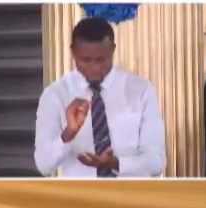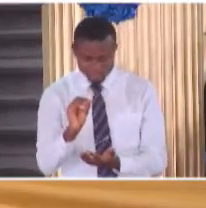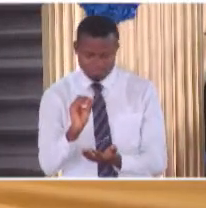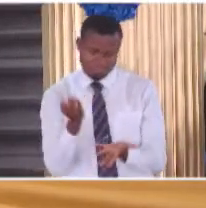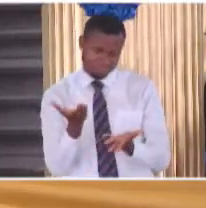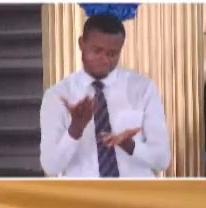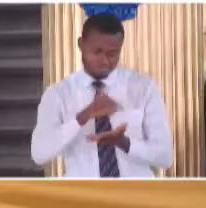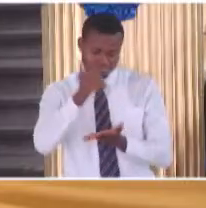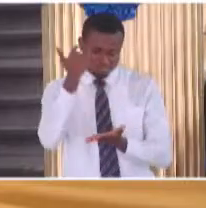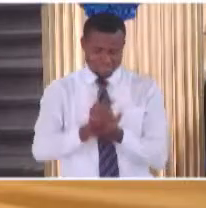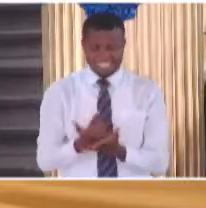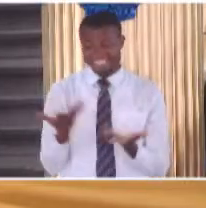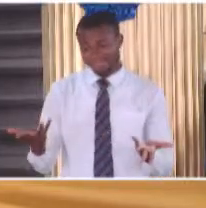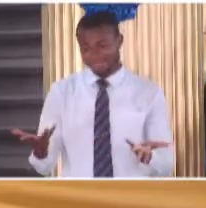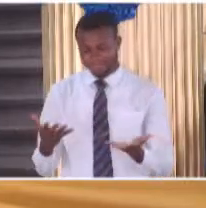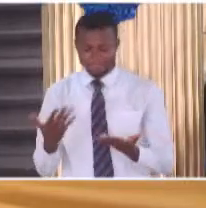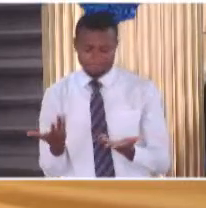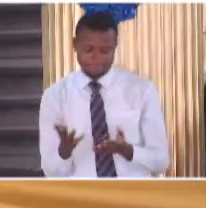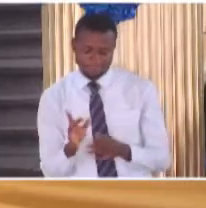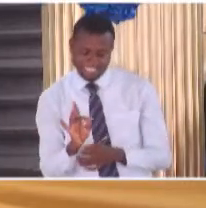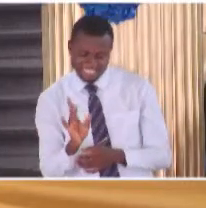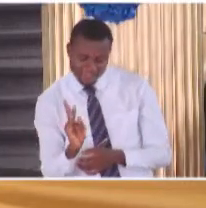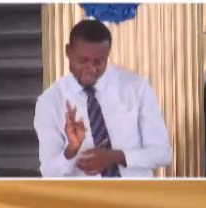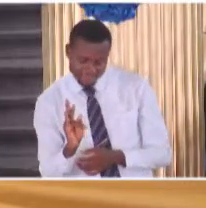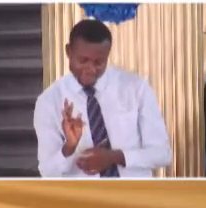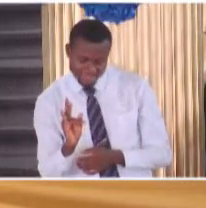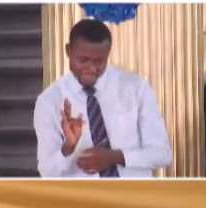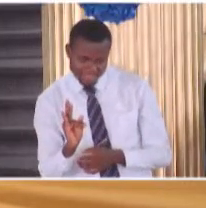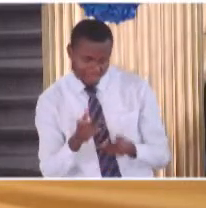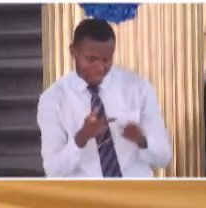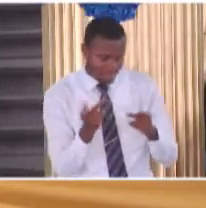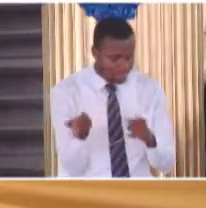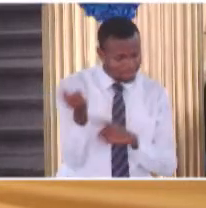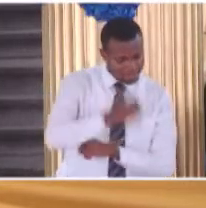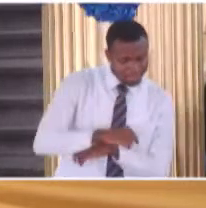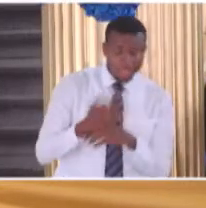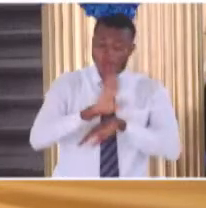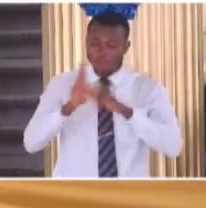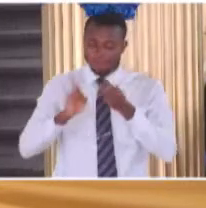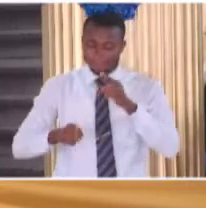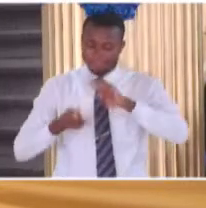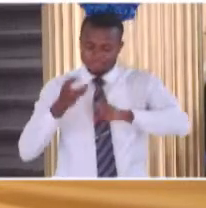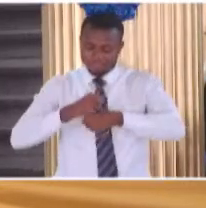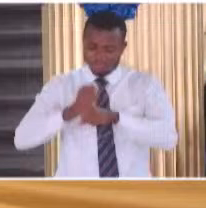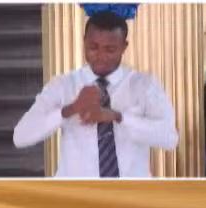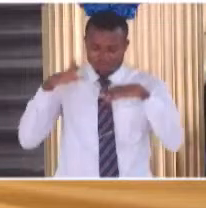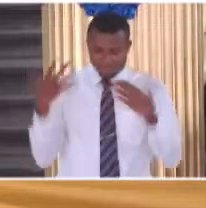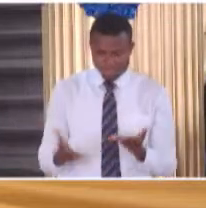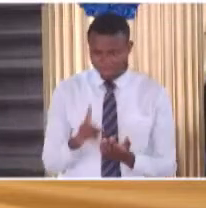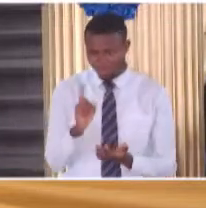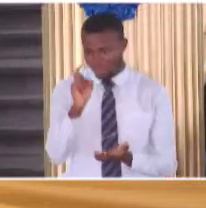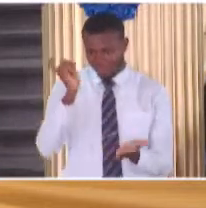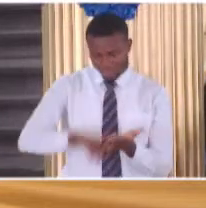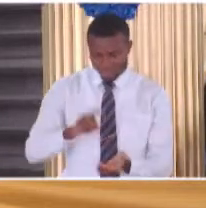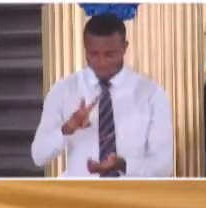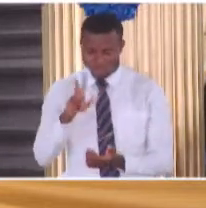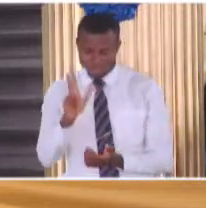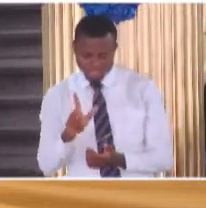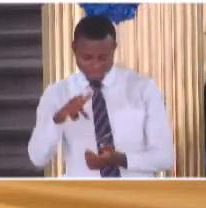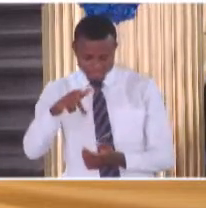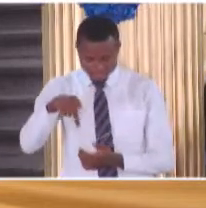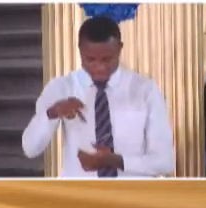in 17 sessions. This number is made up of 123